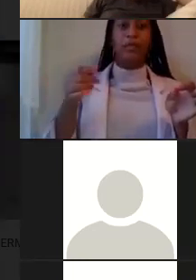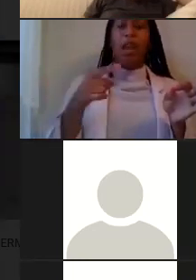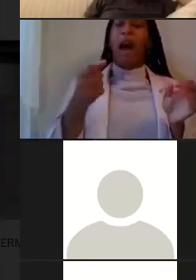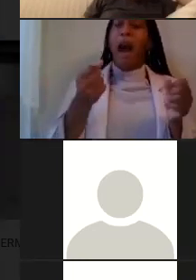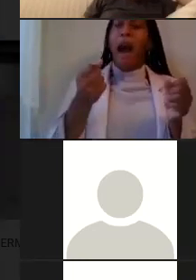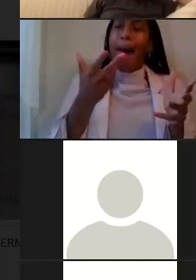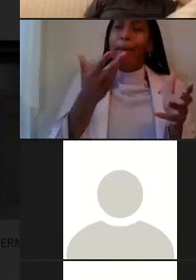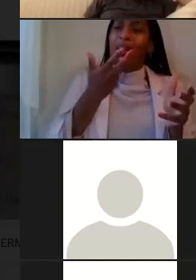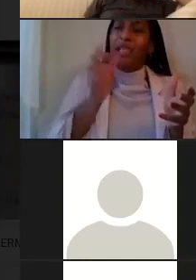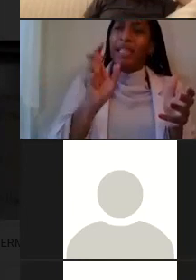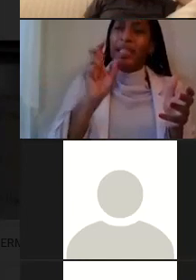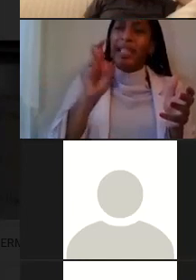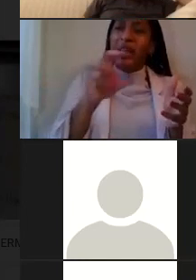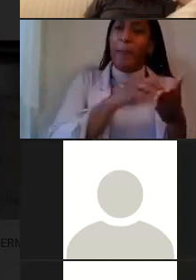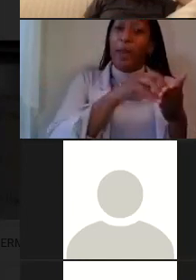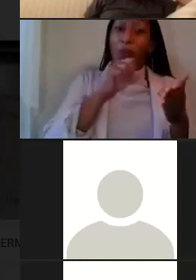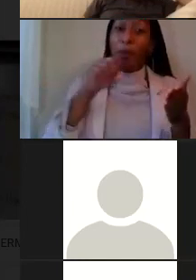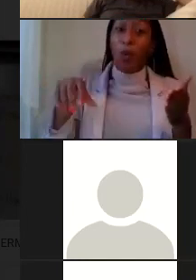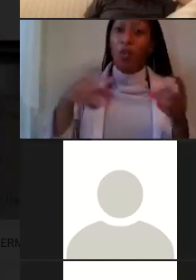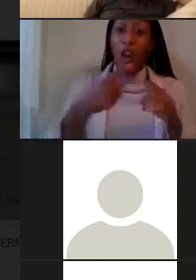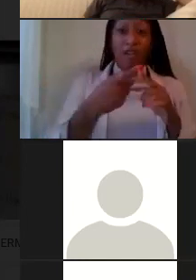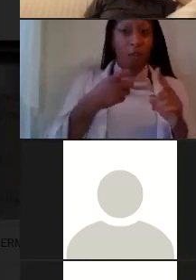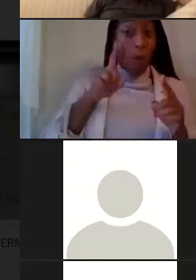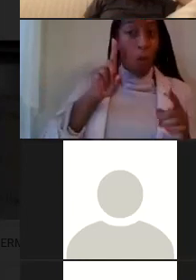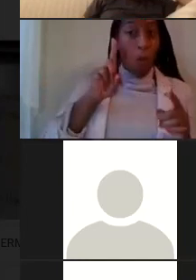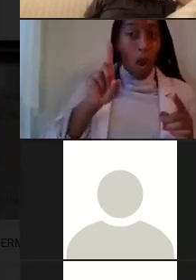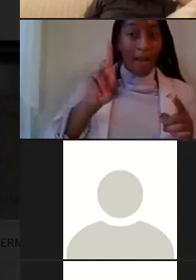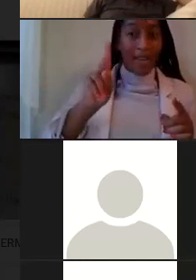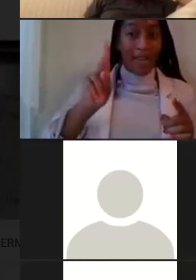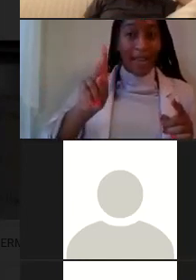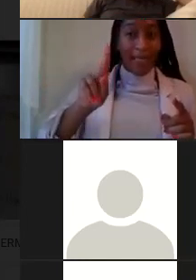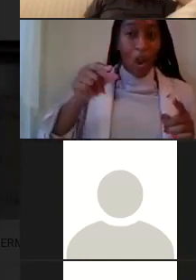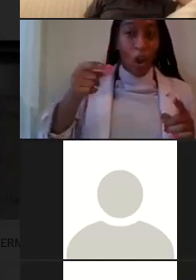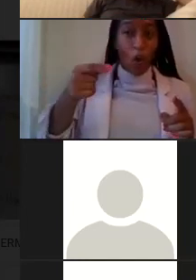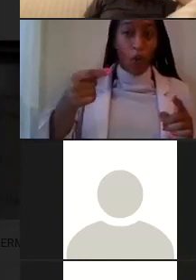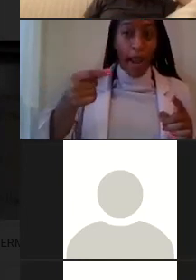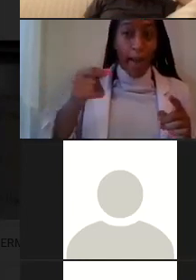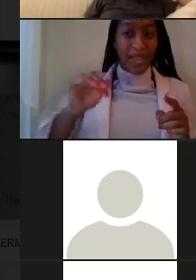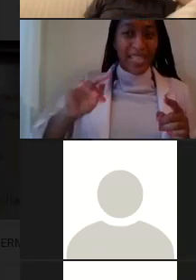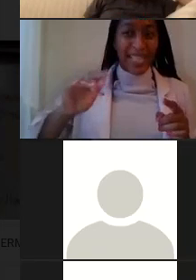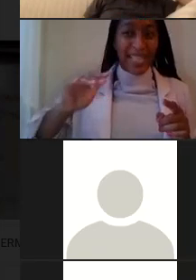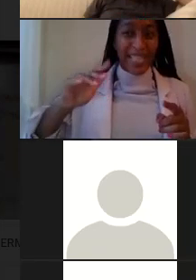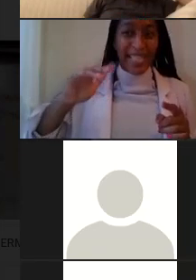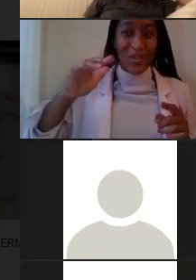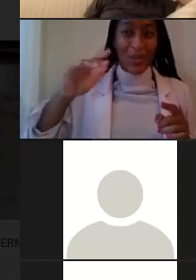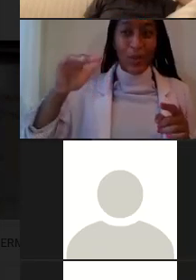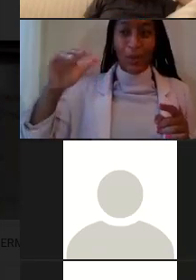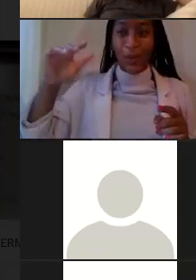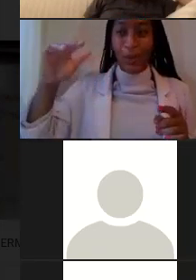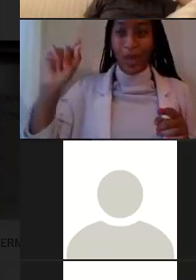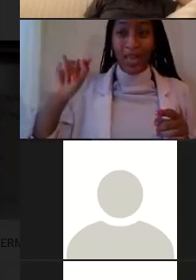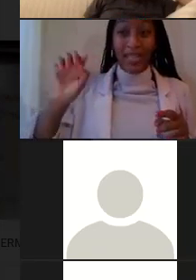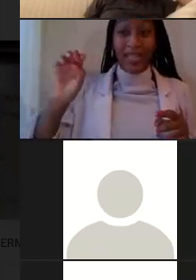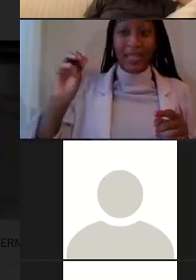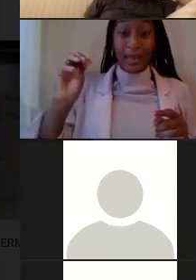1 kilogram of steam at 150 degrees Celsius to convert it to 1 kilogram of ice